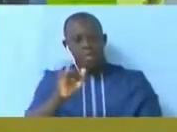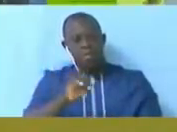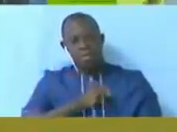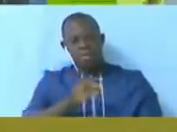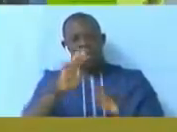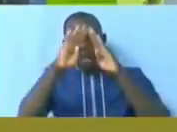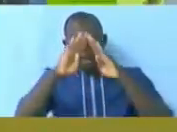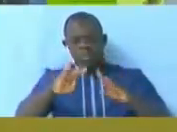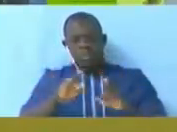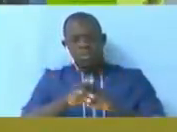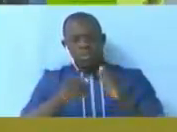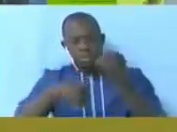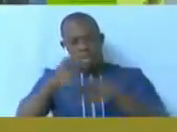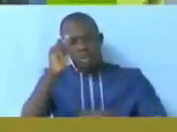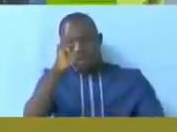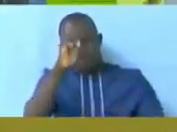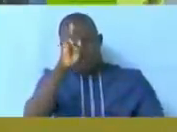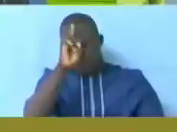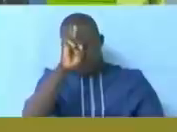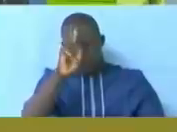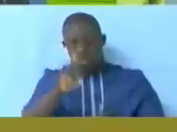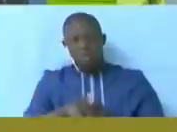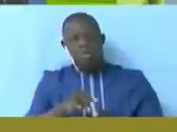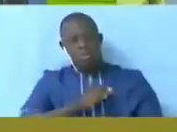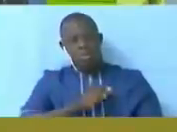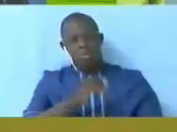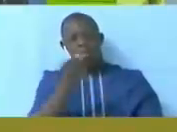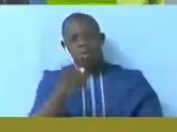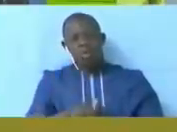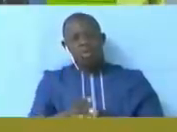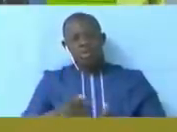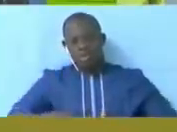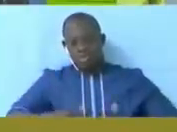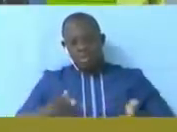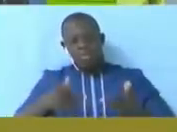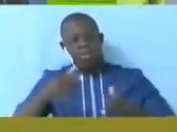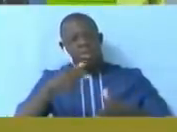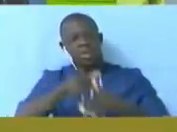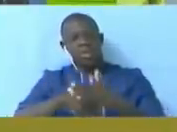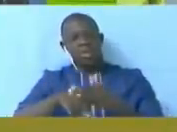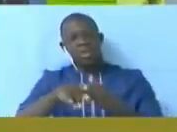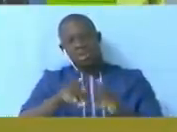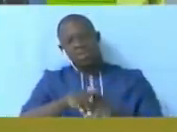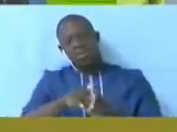Took that money, invested it in this diamond business.